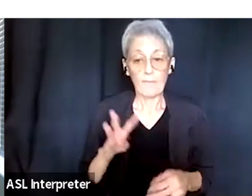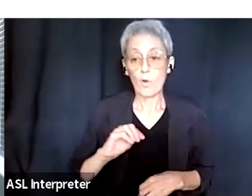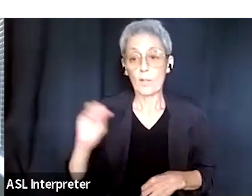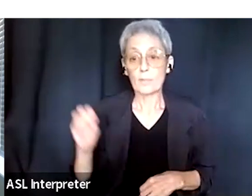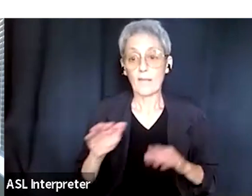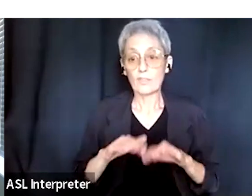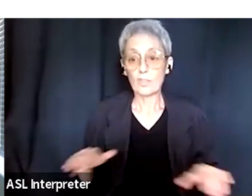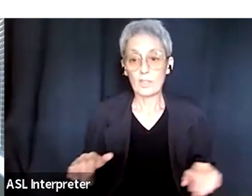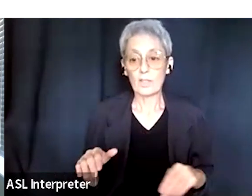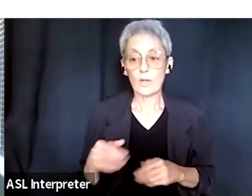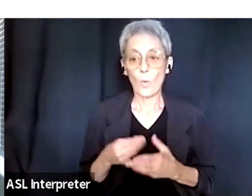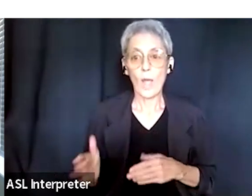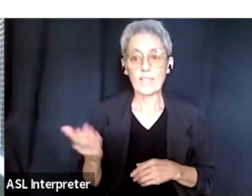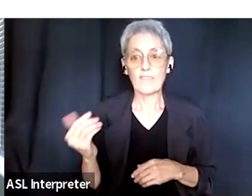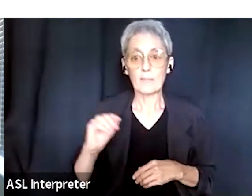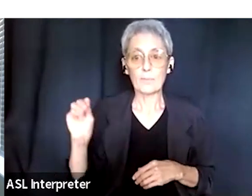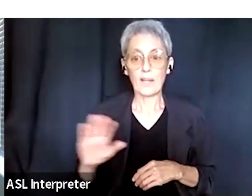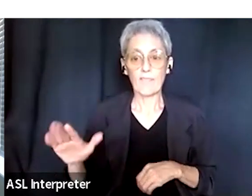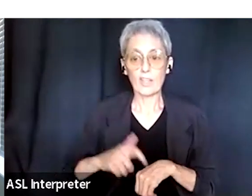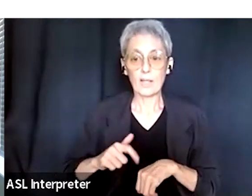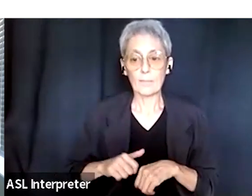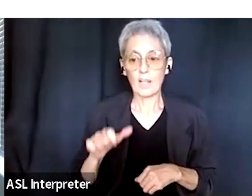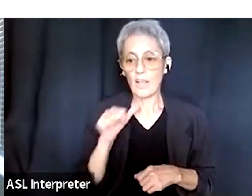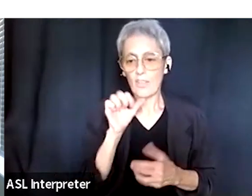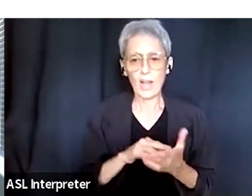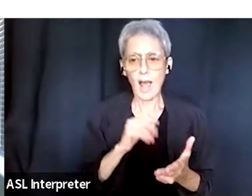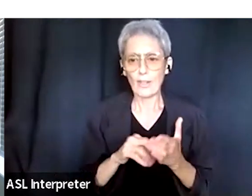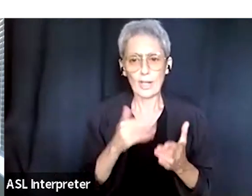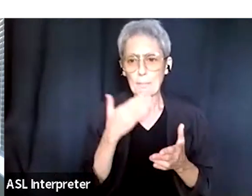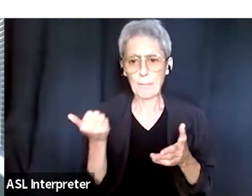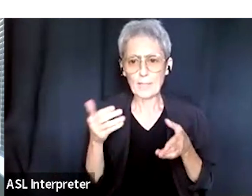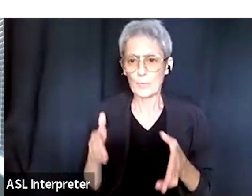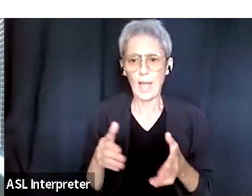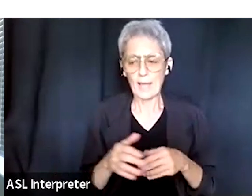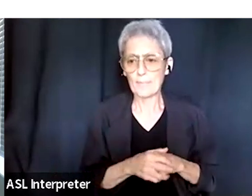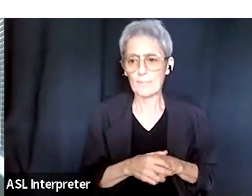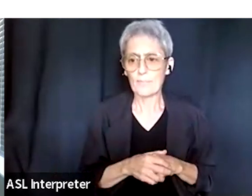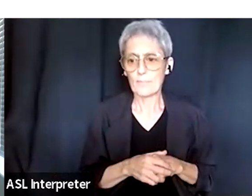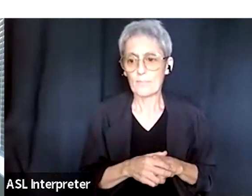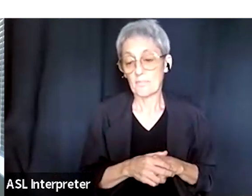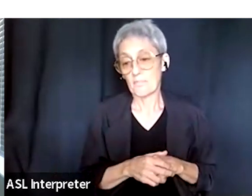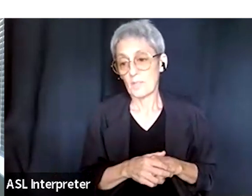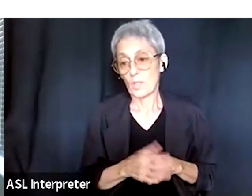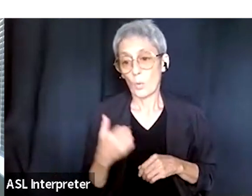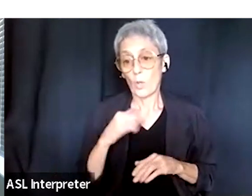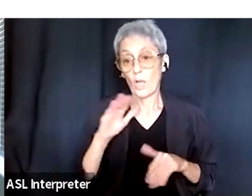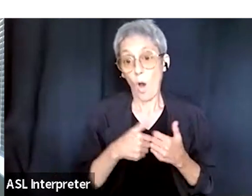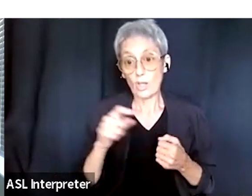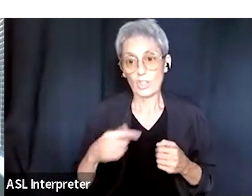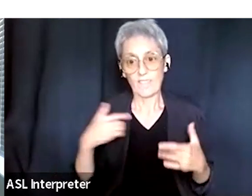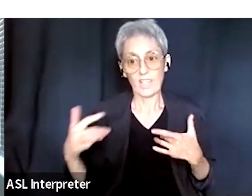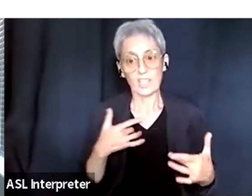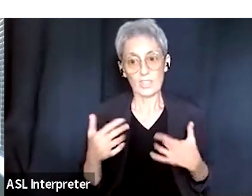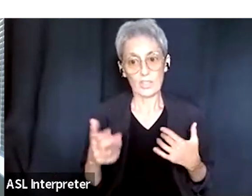their time wasted. They're not learning optimally, and we should all be concerned about that. So I